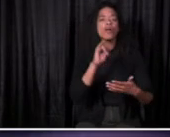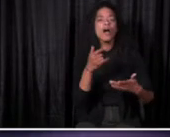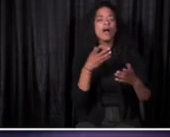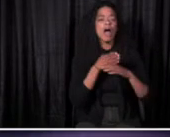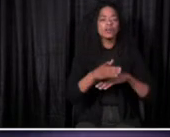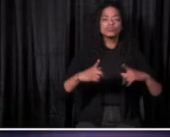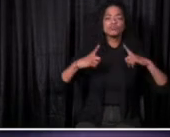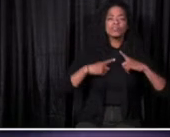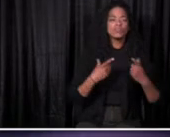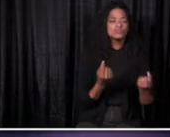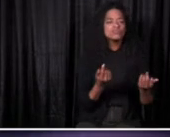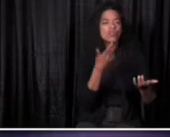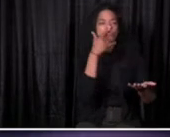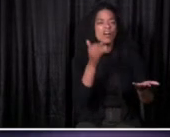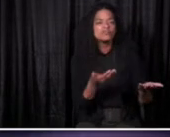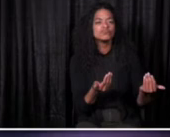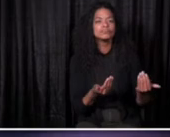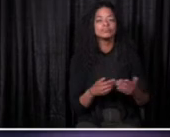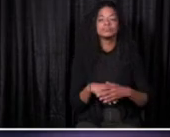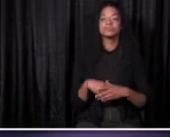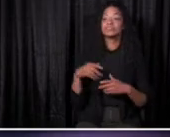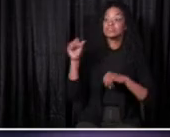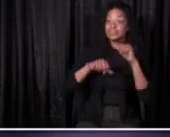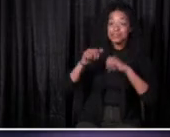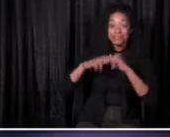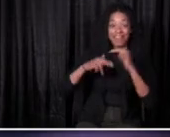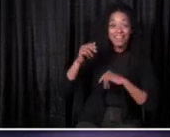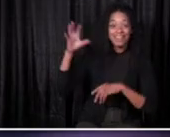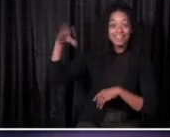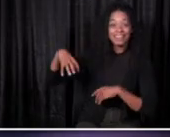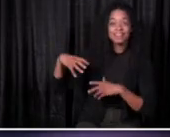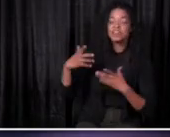The science complex, it's a nice building.